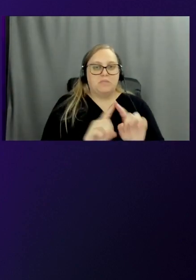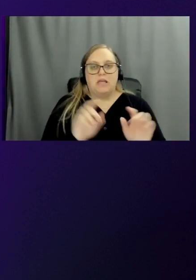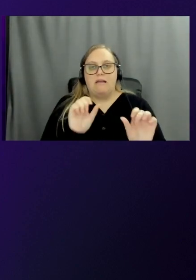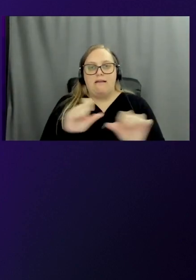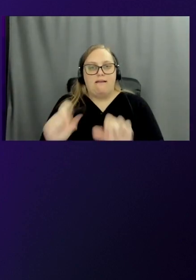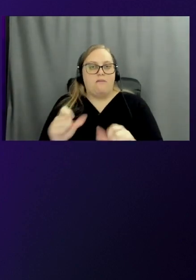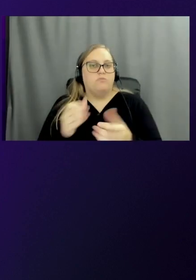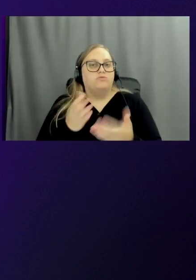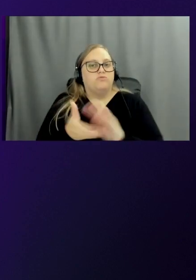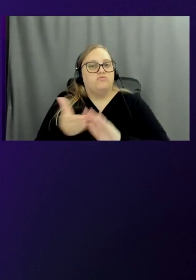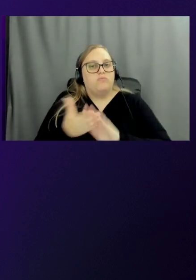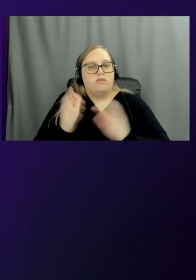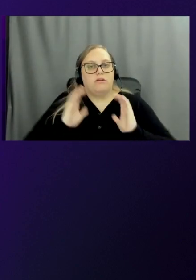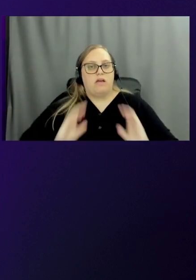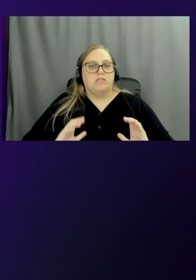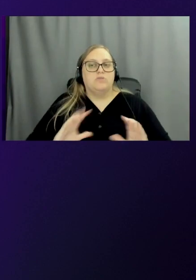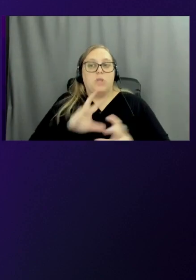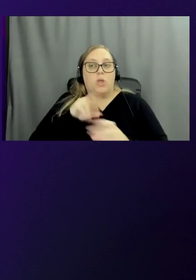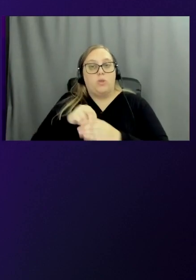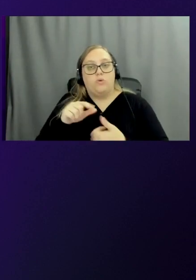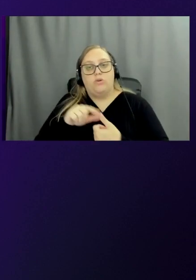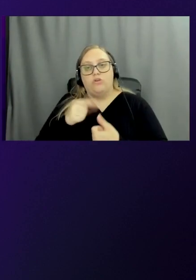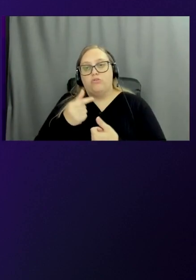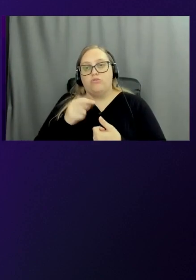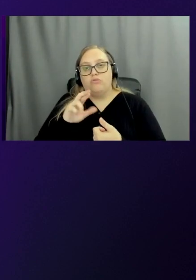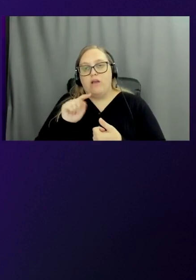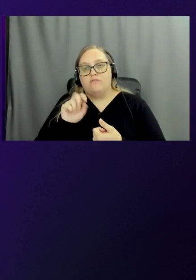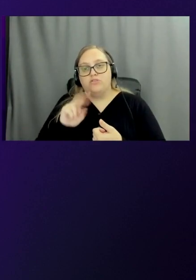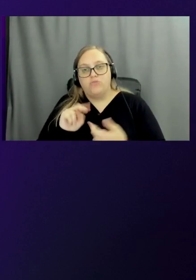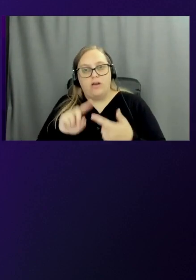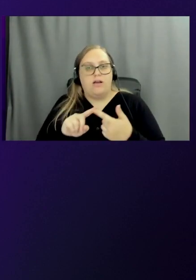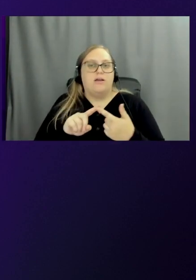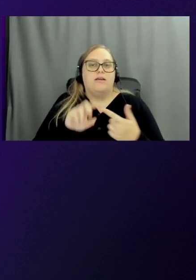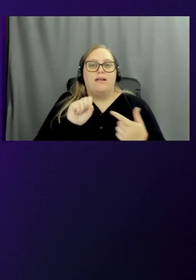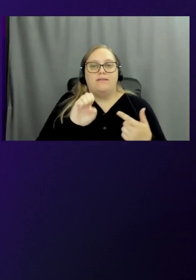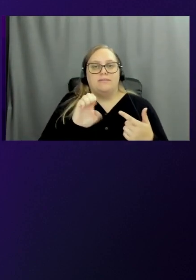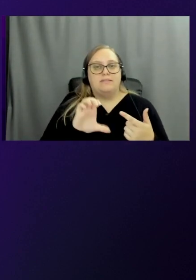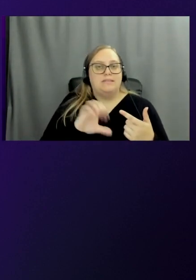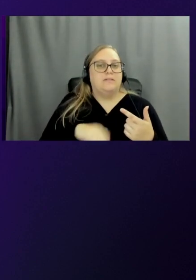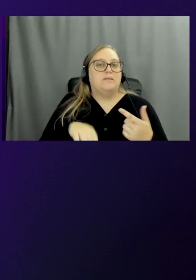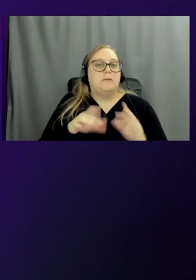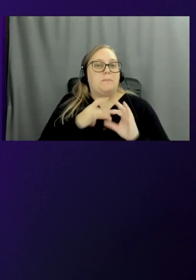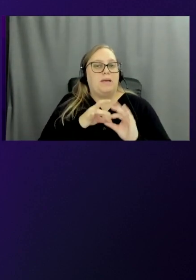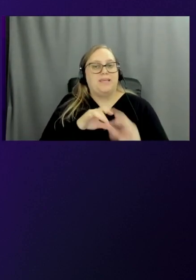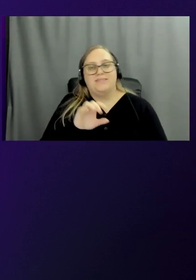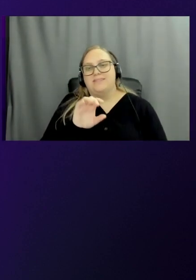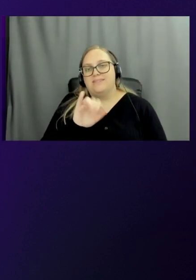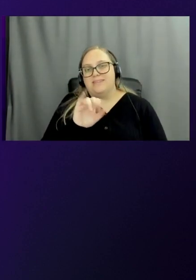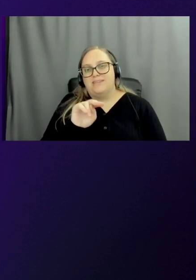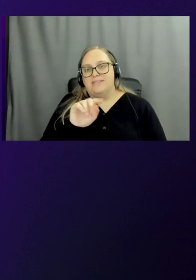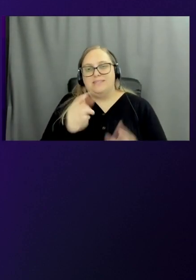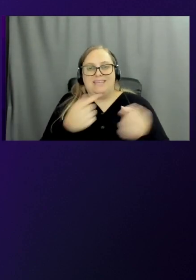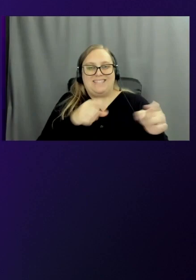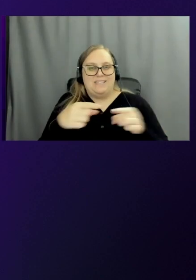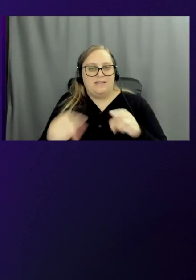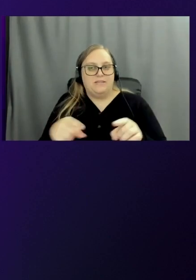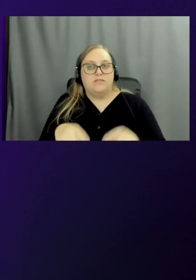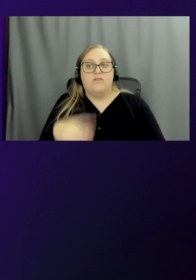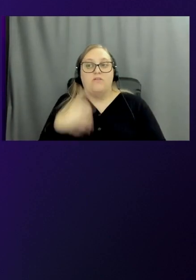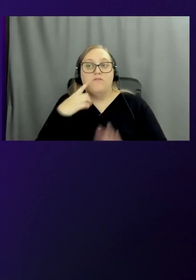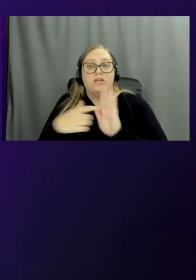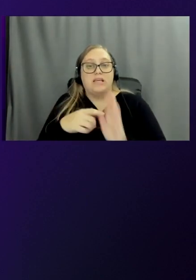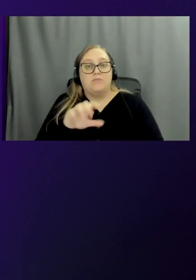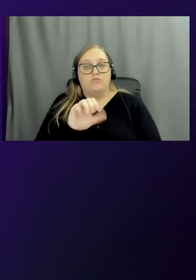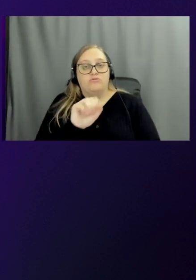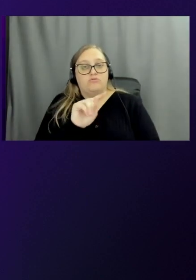fleets that include both Graviton and x86-based instances. Yeah, one great example is Stripe. They're a born-in-the-cloud